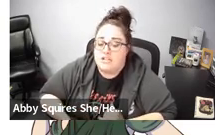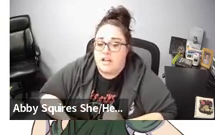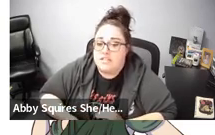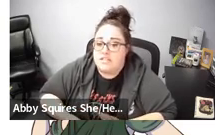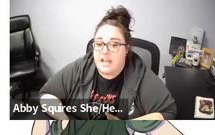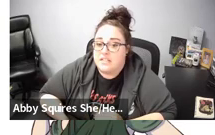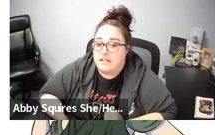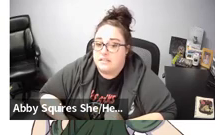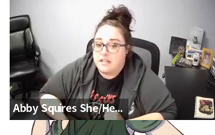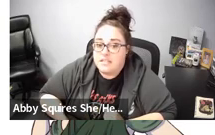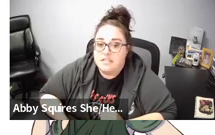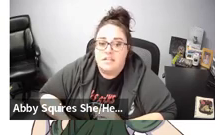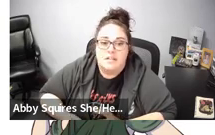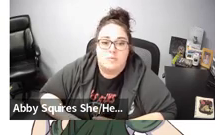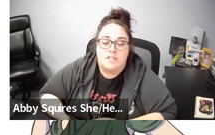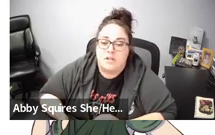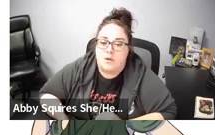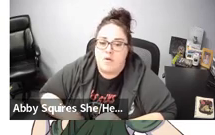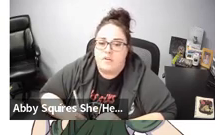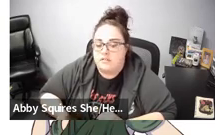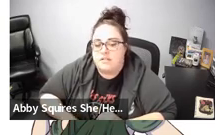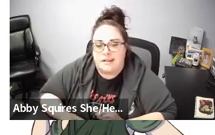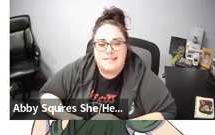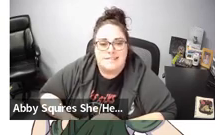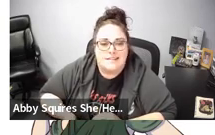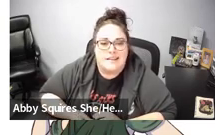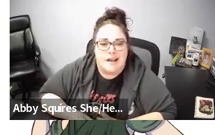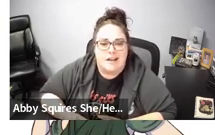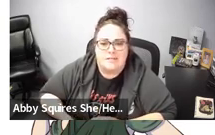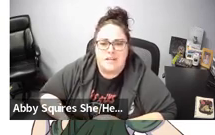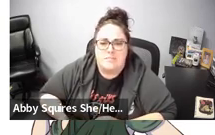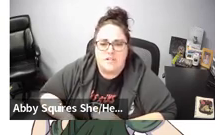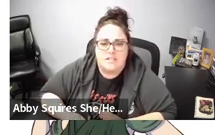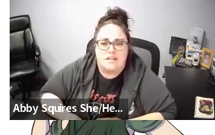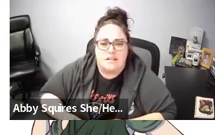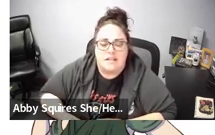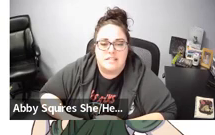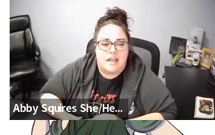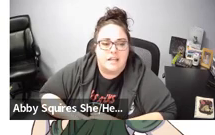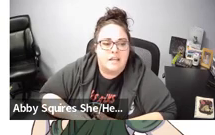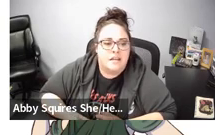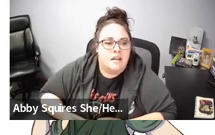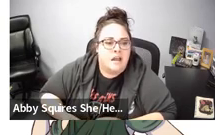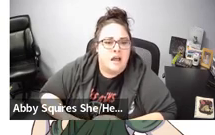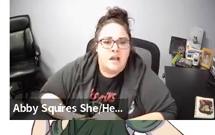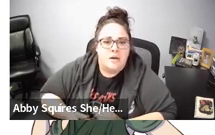high contrast and tactile dice, which I'm gonna go over the dice in more detail in the next